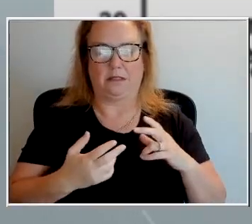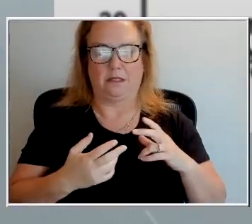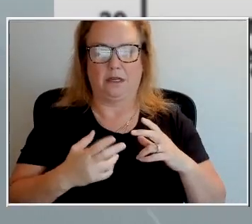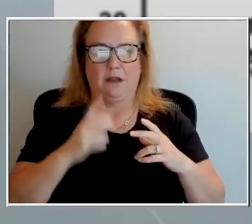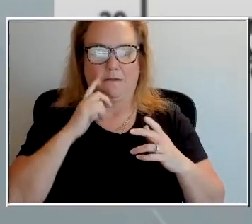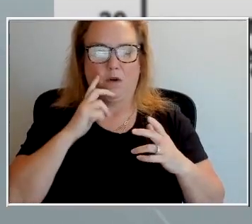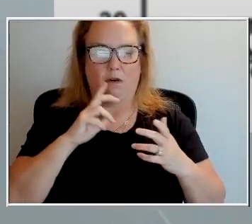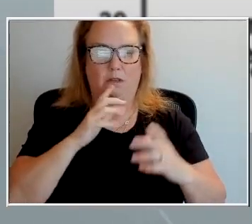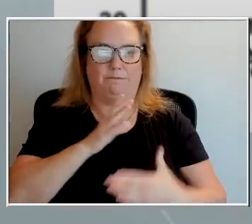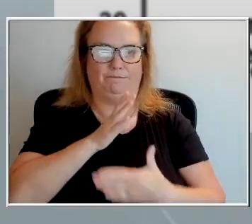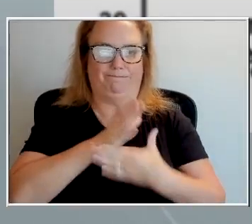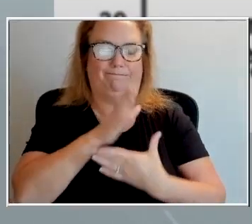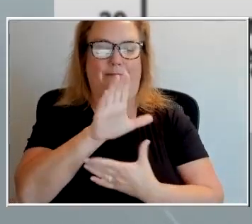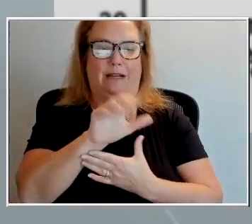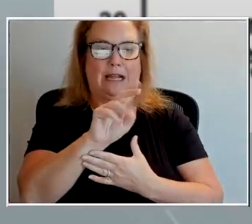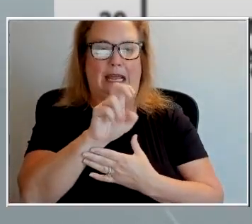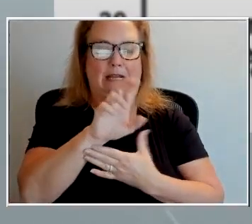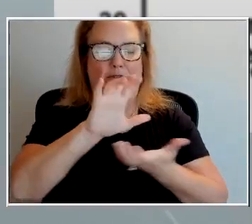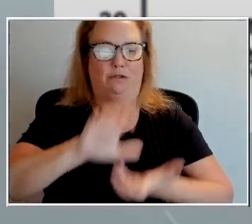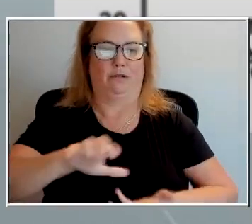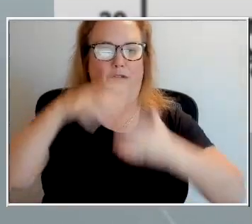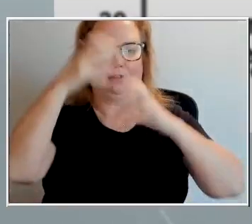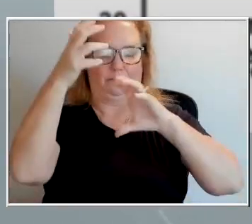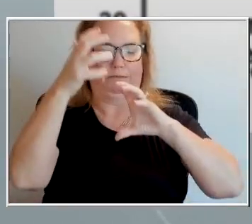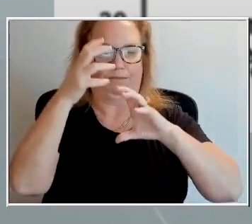that cancer and